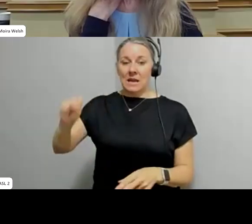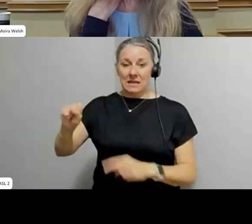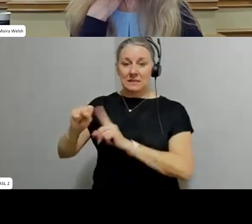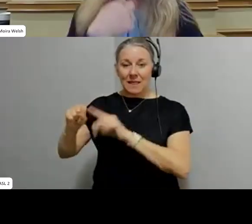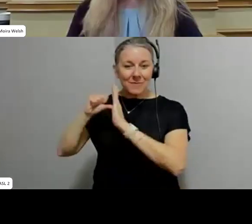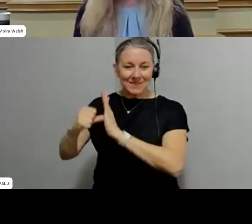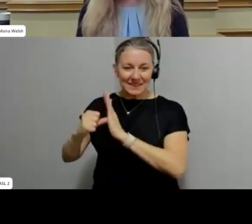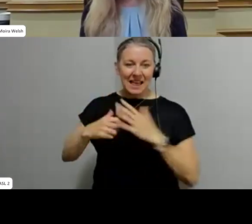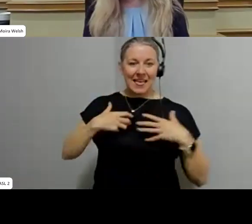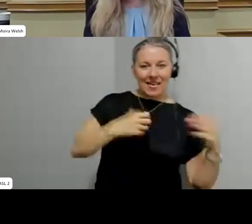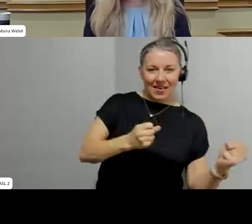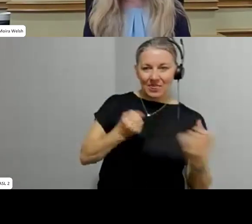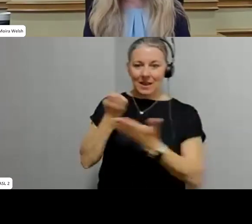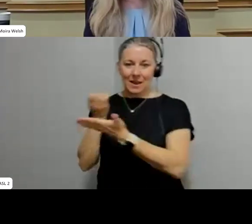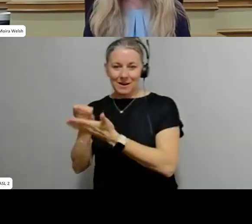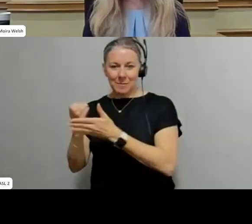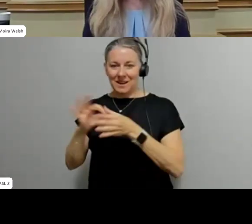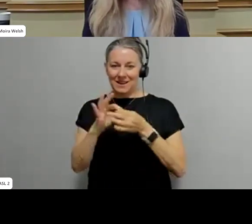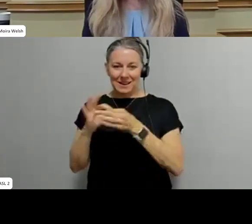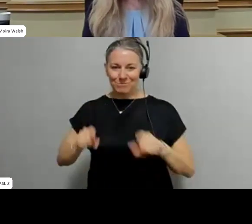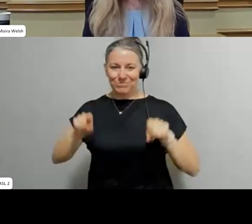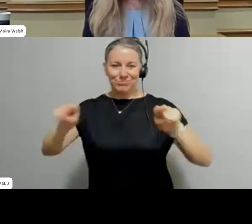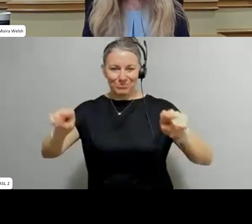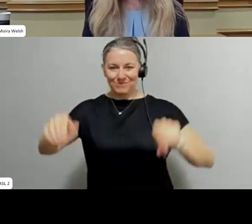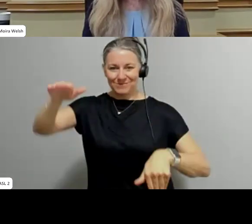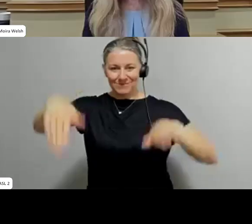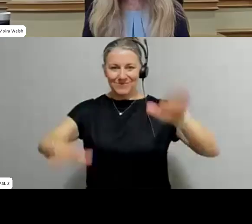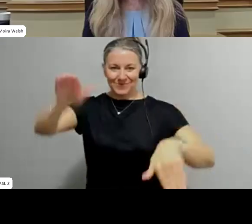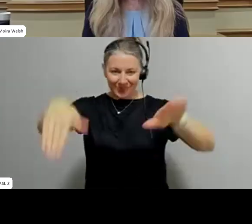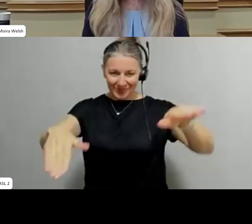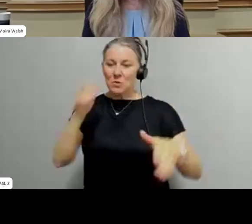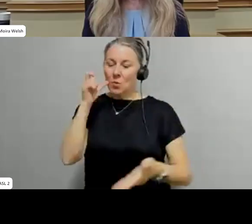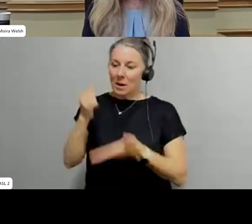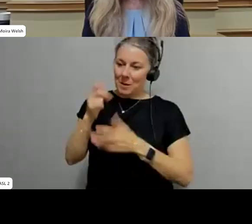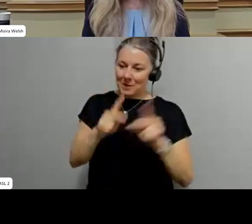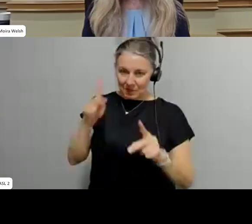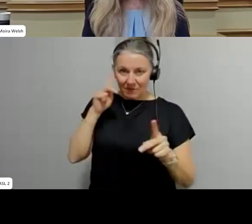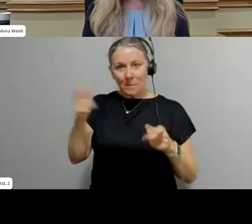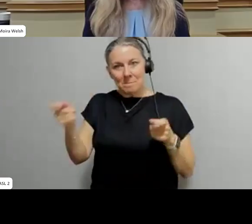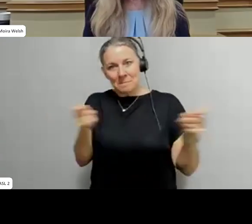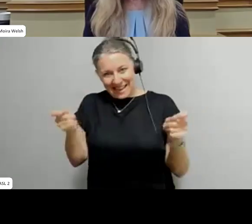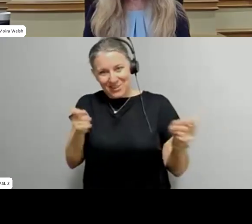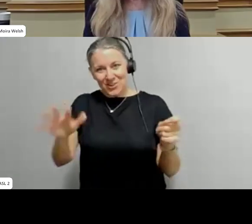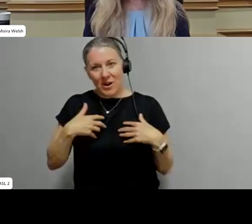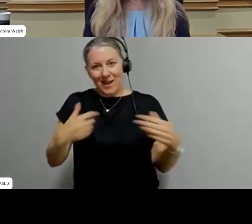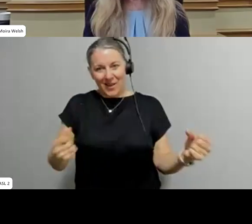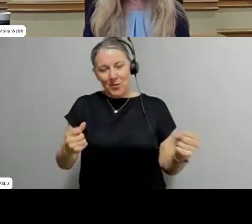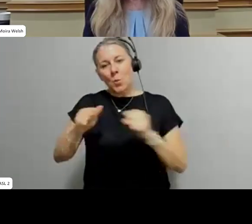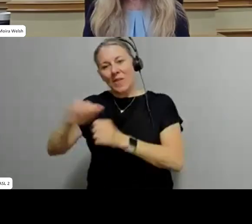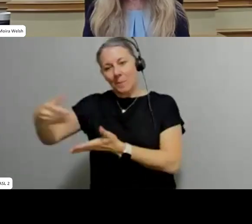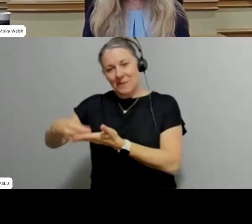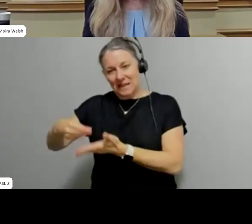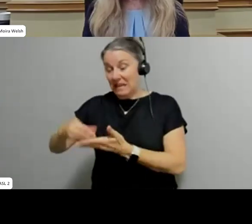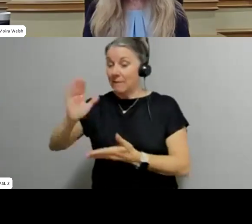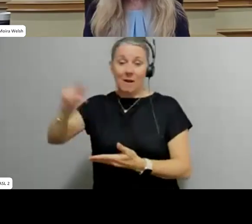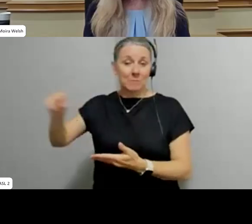extending the scope of prevention to helping people cope with the circumstances that lead to ill health, something that had not been dealt with by governments